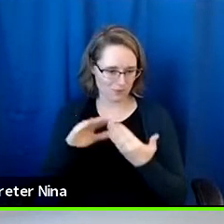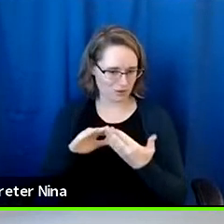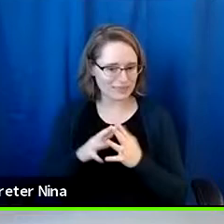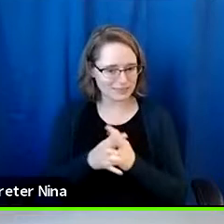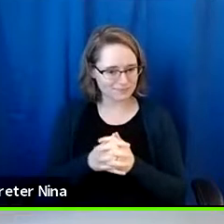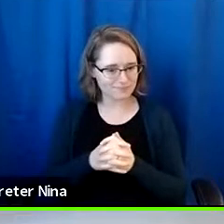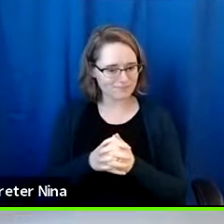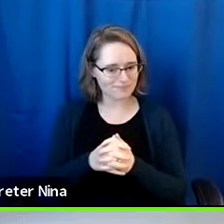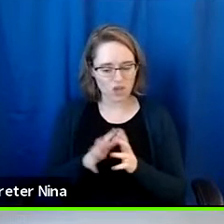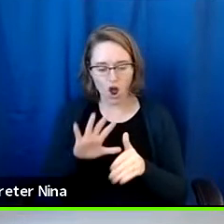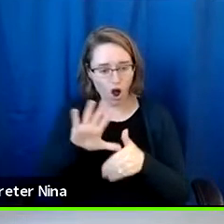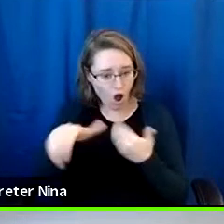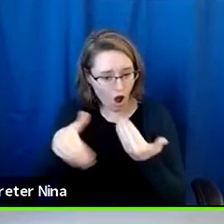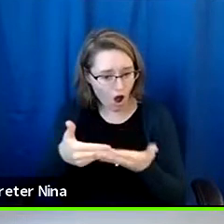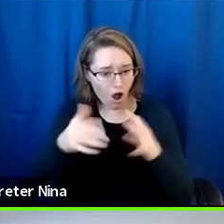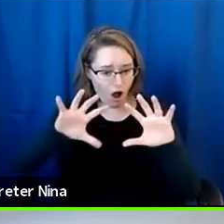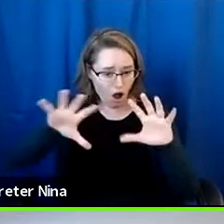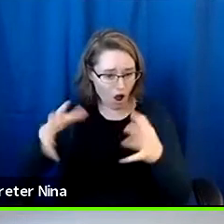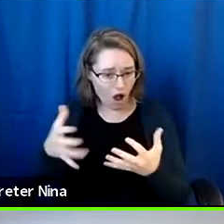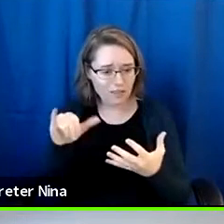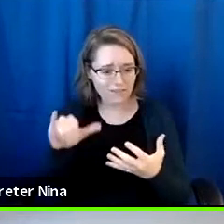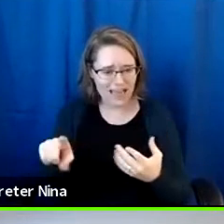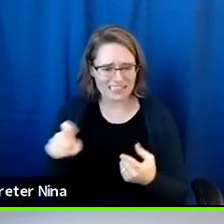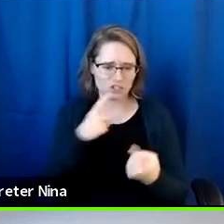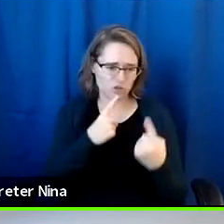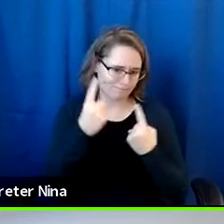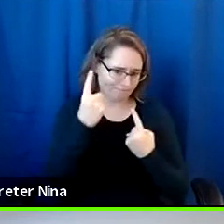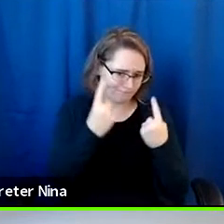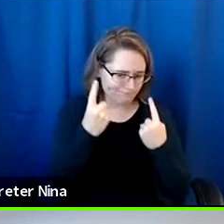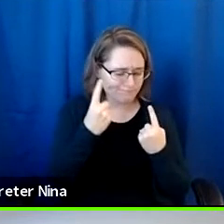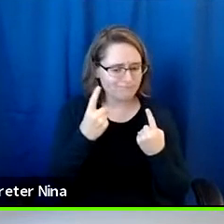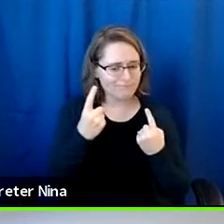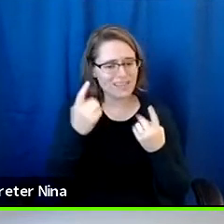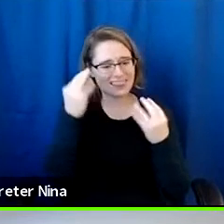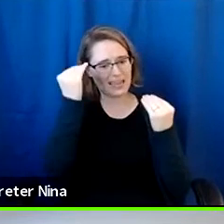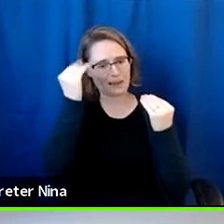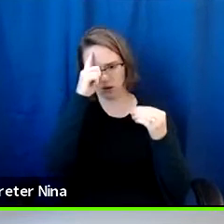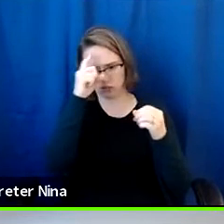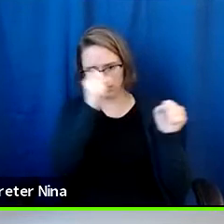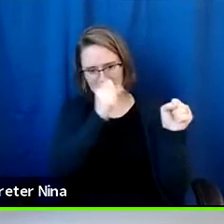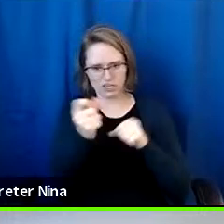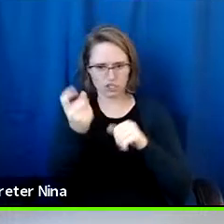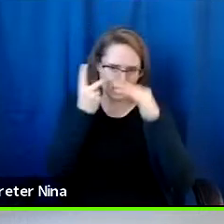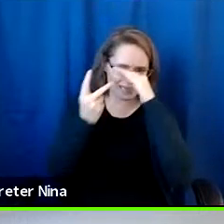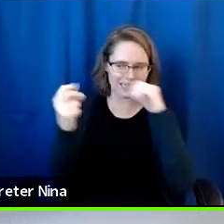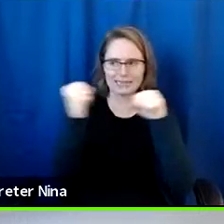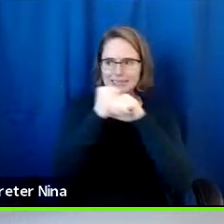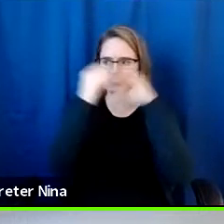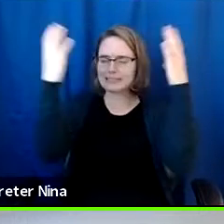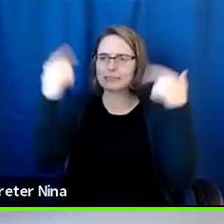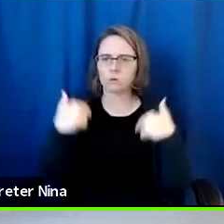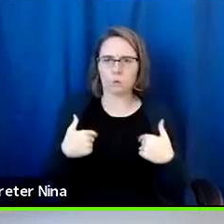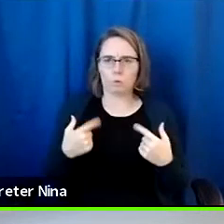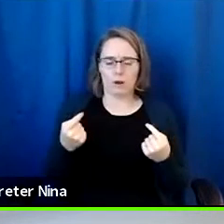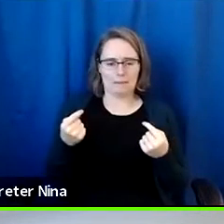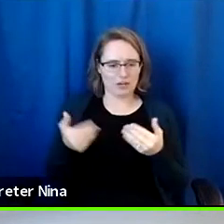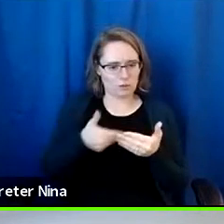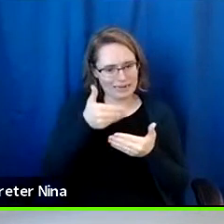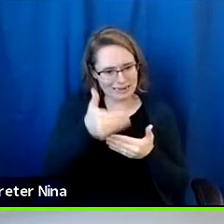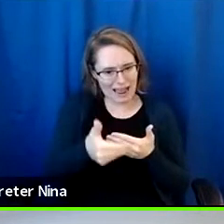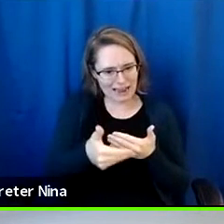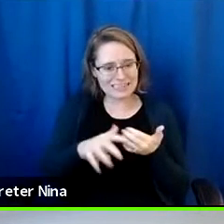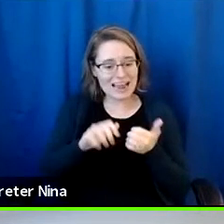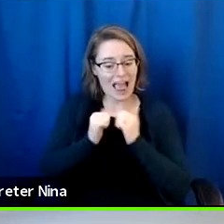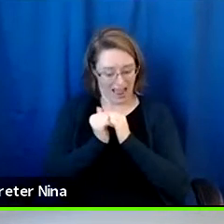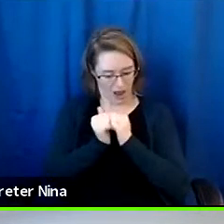need to take all of that into consideration when you're thinking strategically about what am I going to do next? How am I going to do